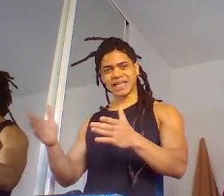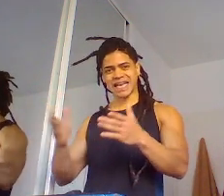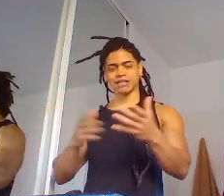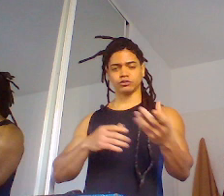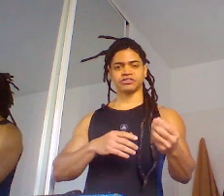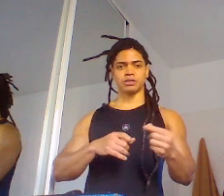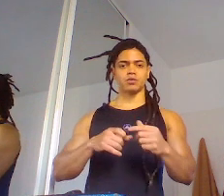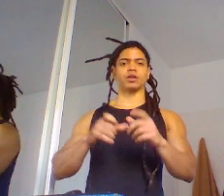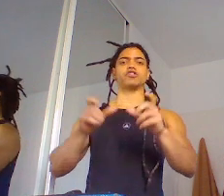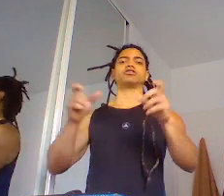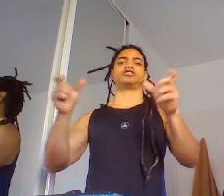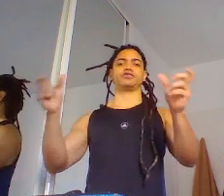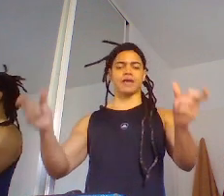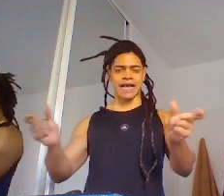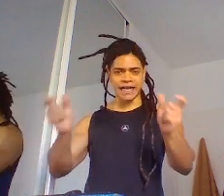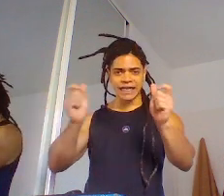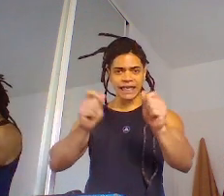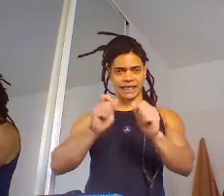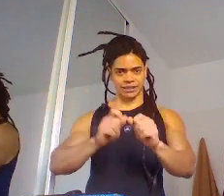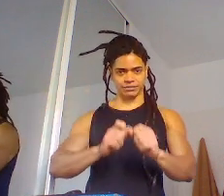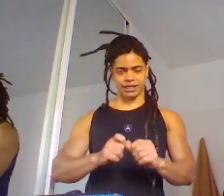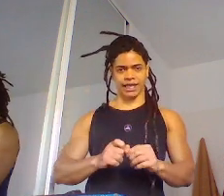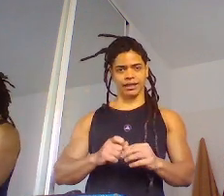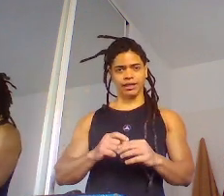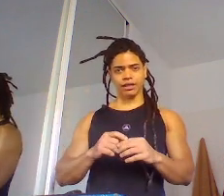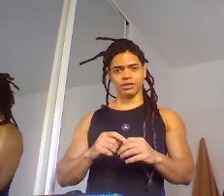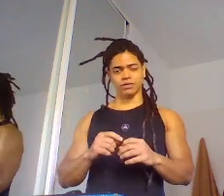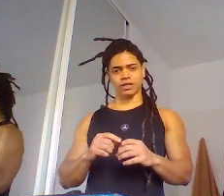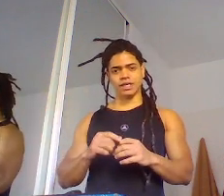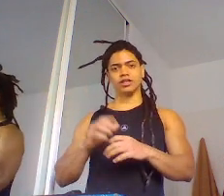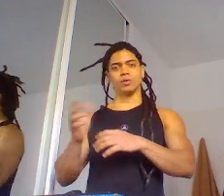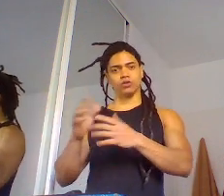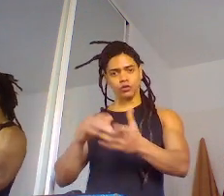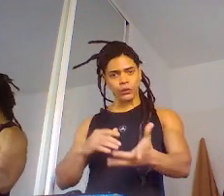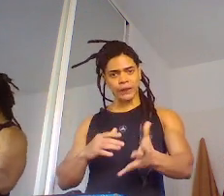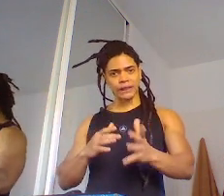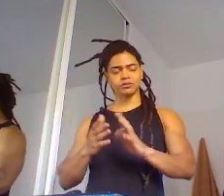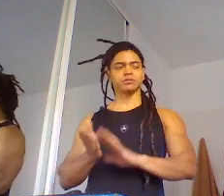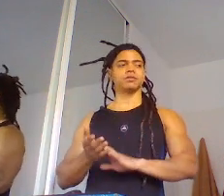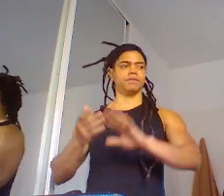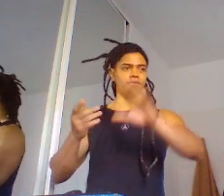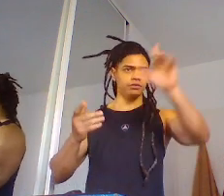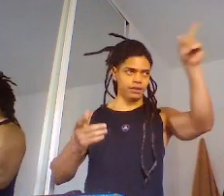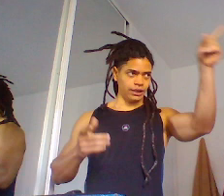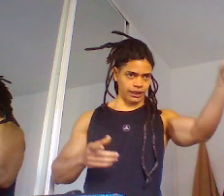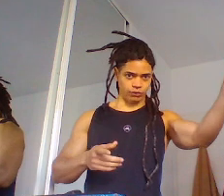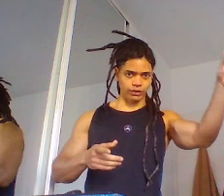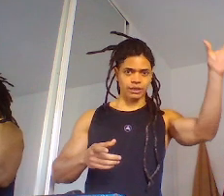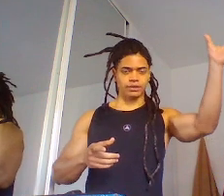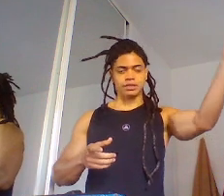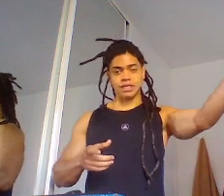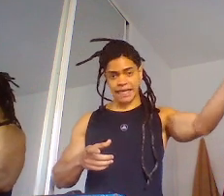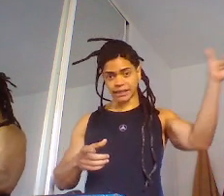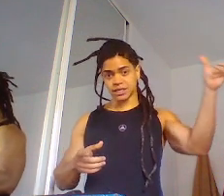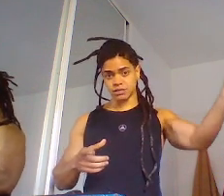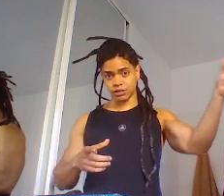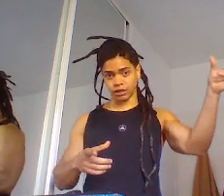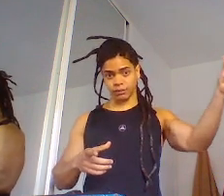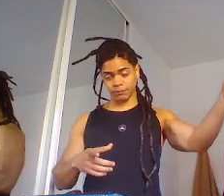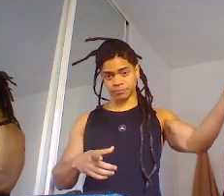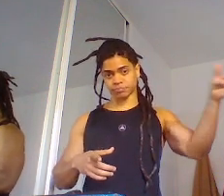part of the cash flow statement, what it does is to analyze that. Okay, and the way to do that is first it look at the